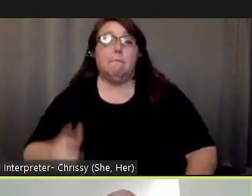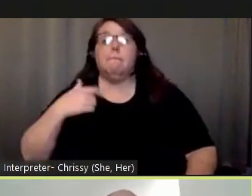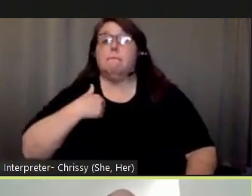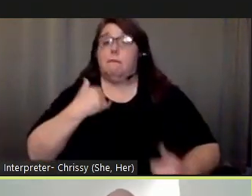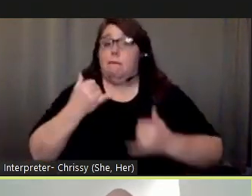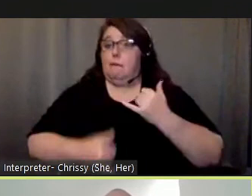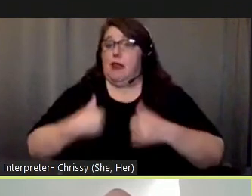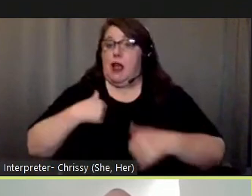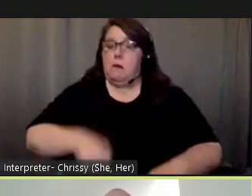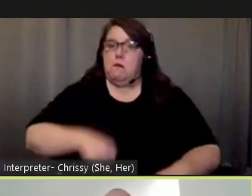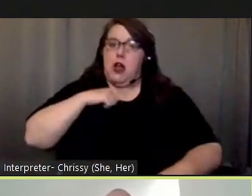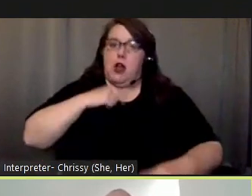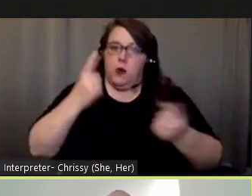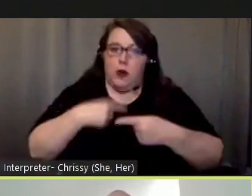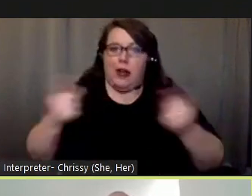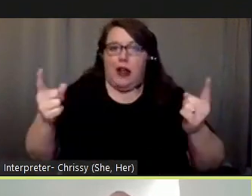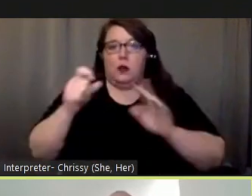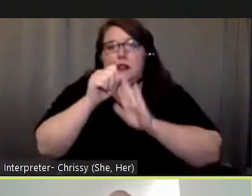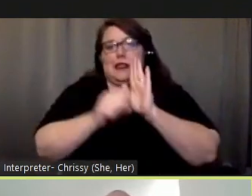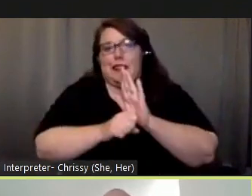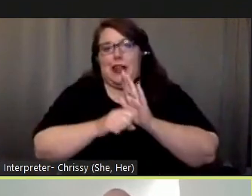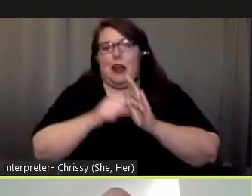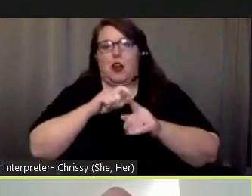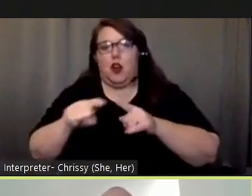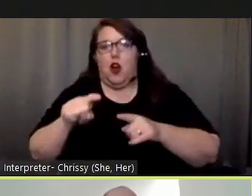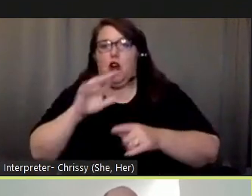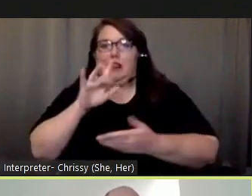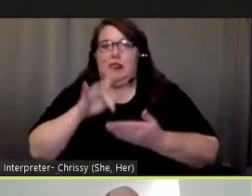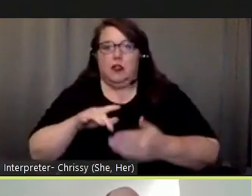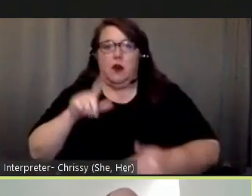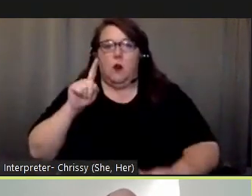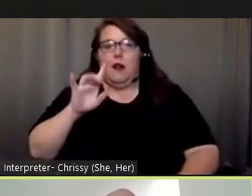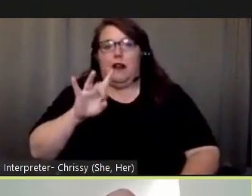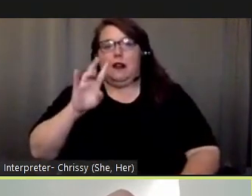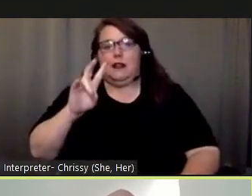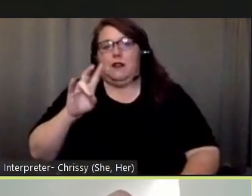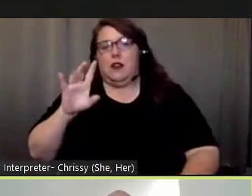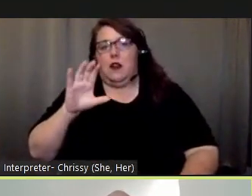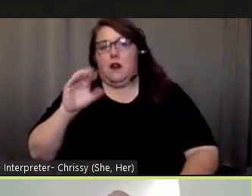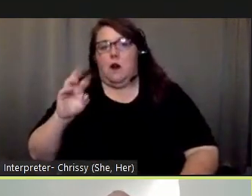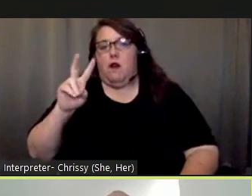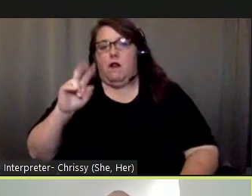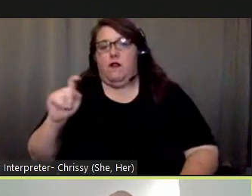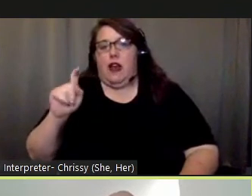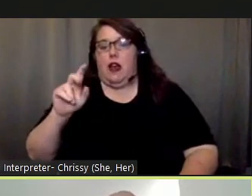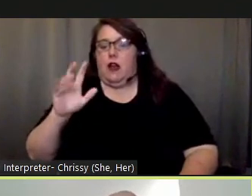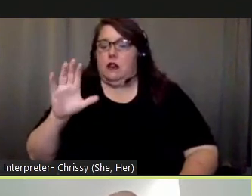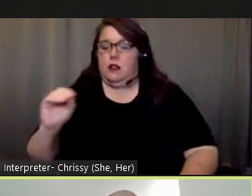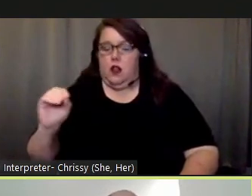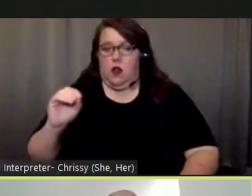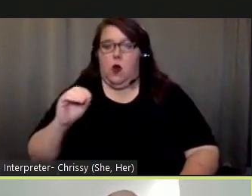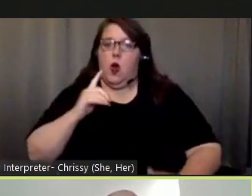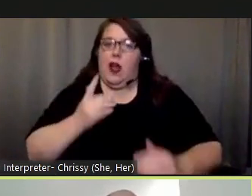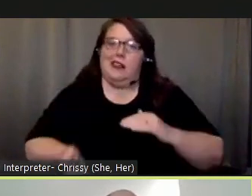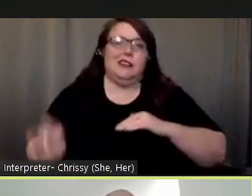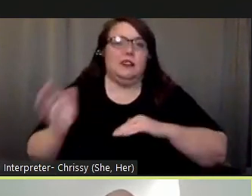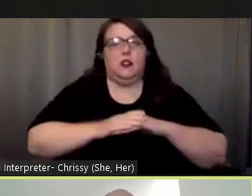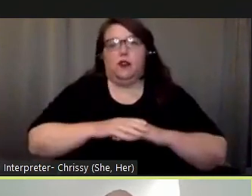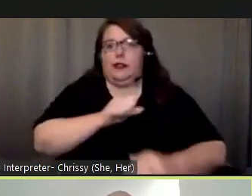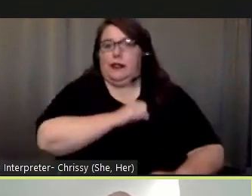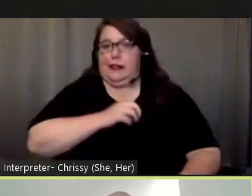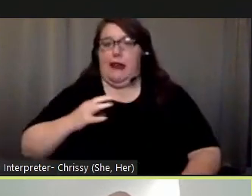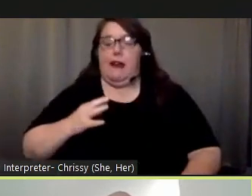announce that the state call center 1877 COVAX Co has dramatically increased staffing. We're